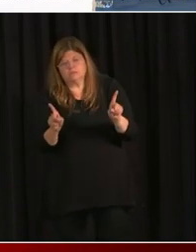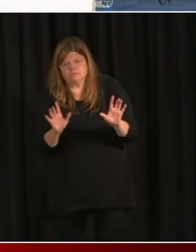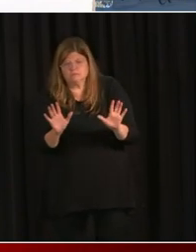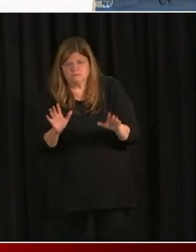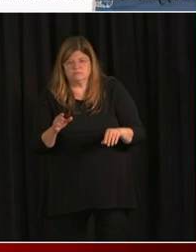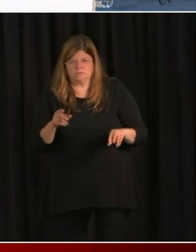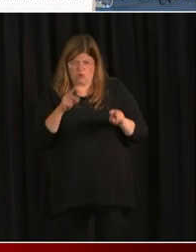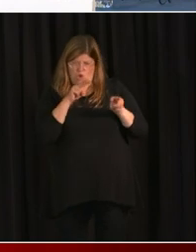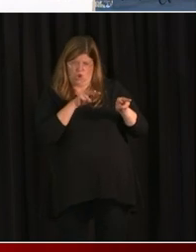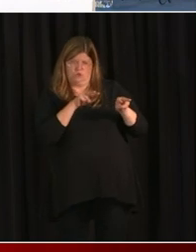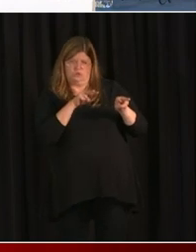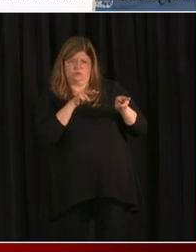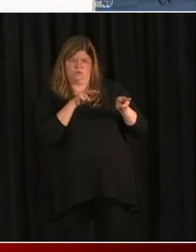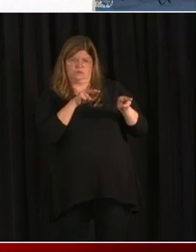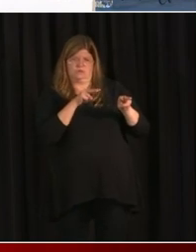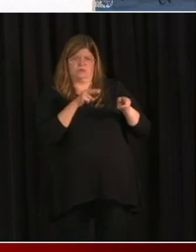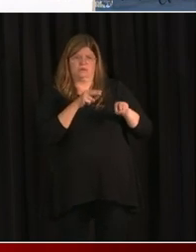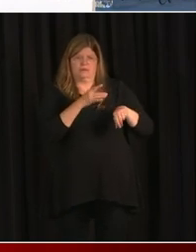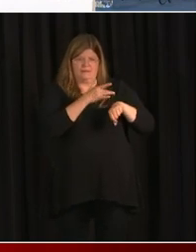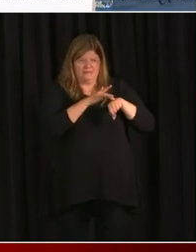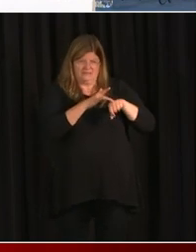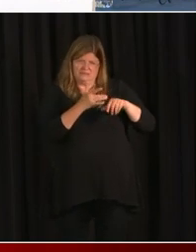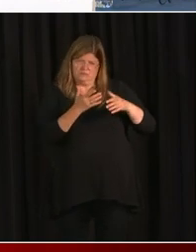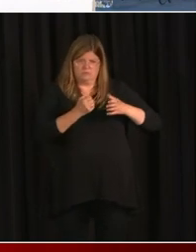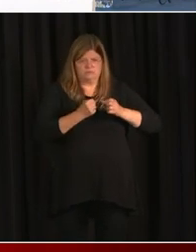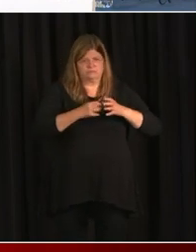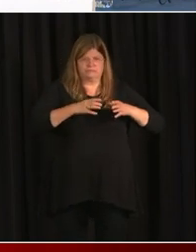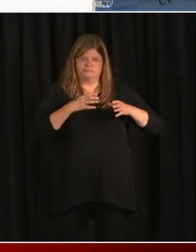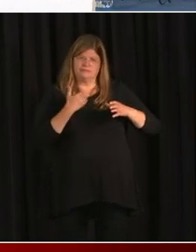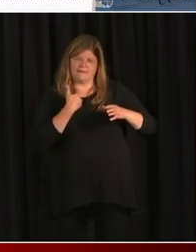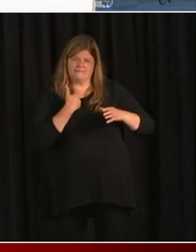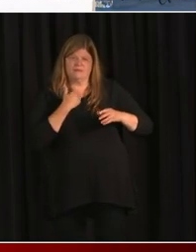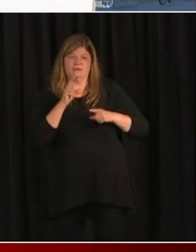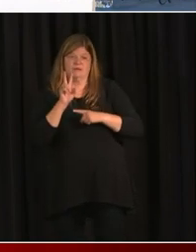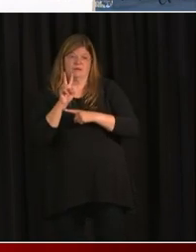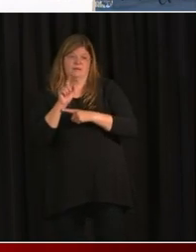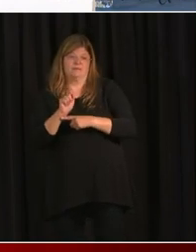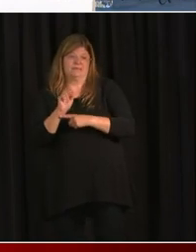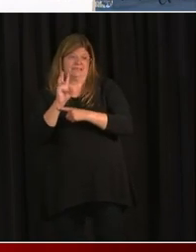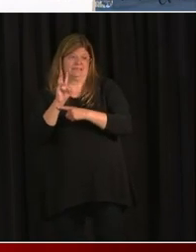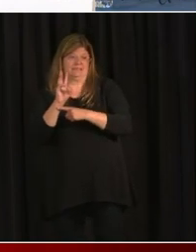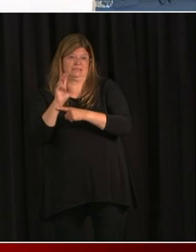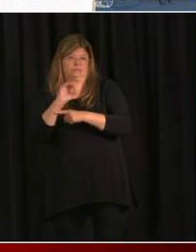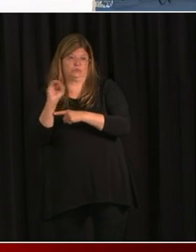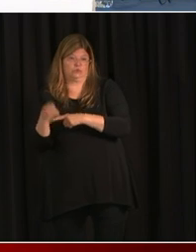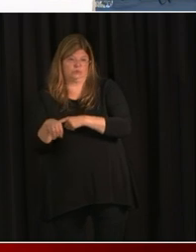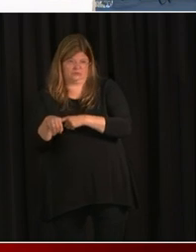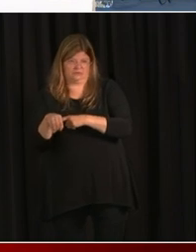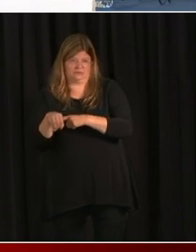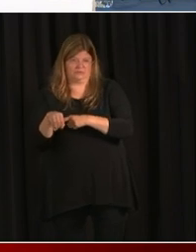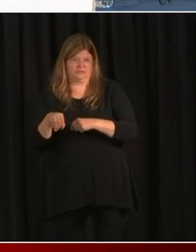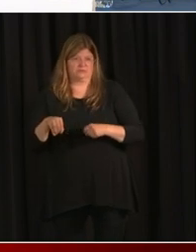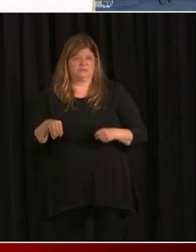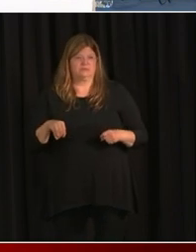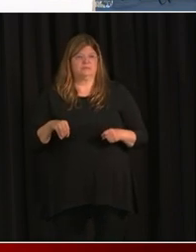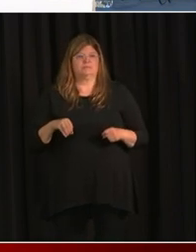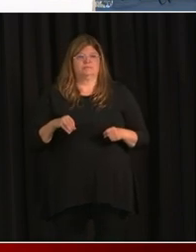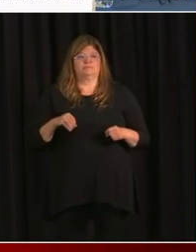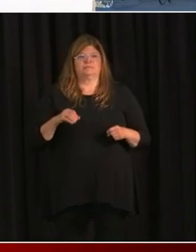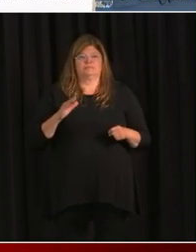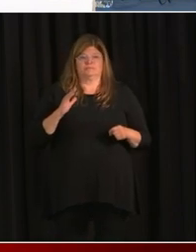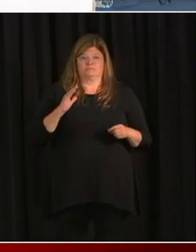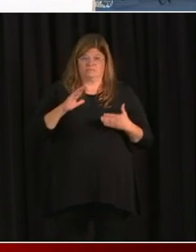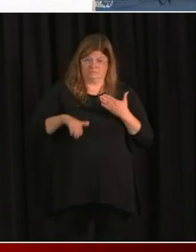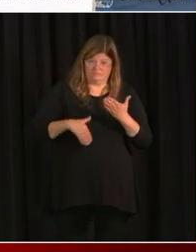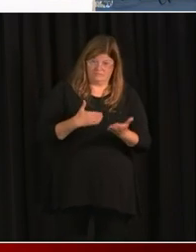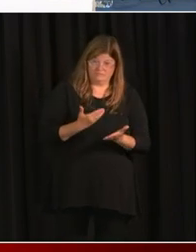see, we are at 2.6%. So when I'm talking about our cases are not connected to each other, so